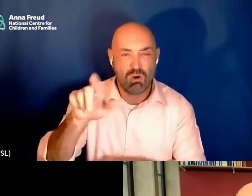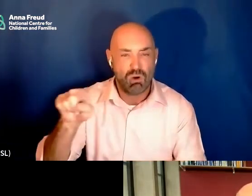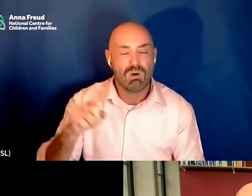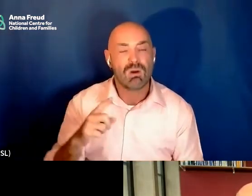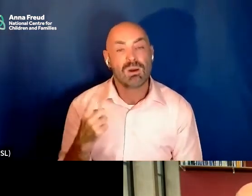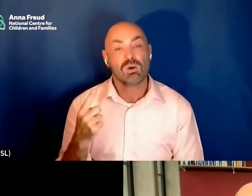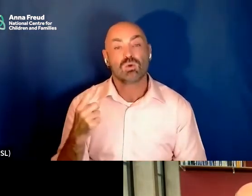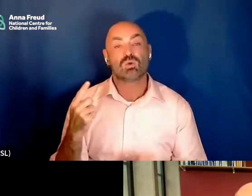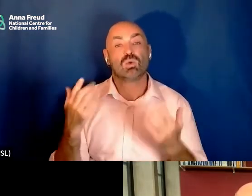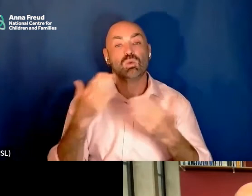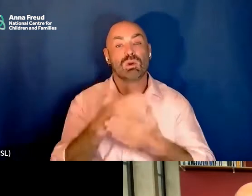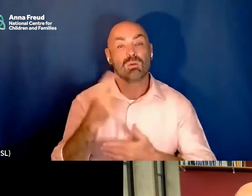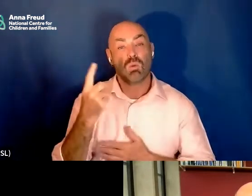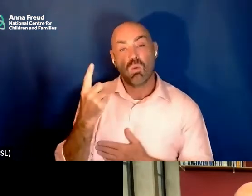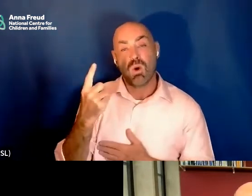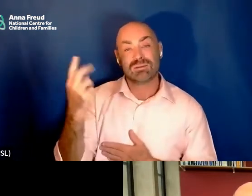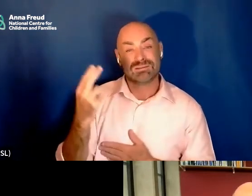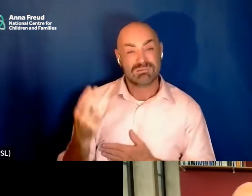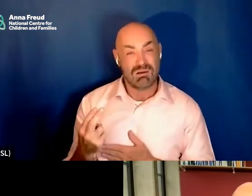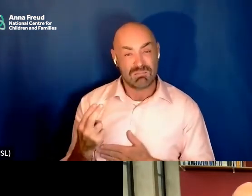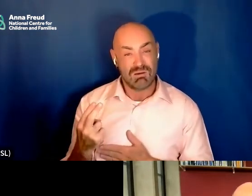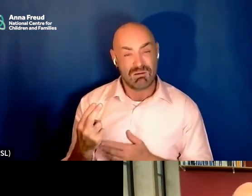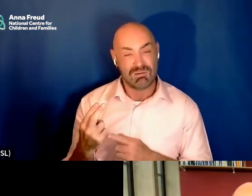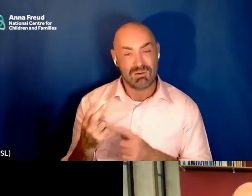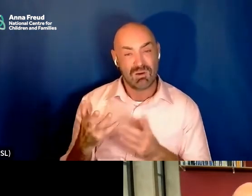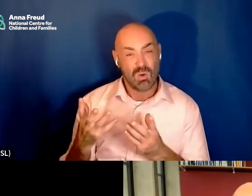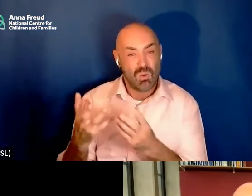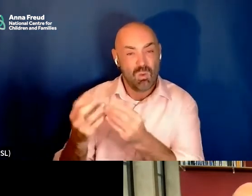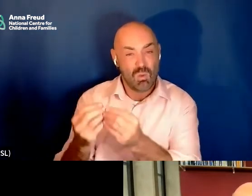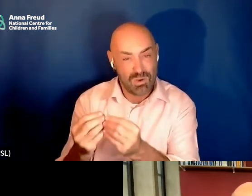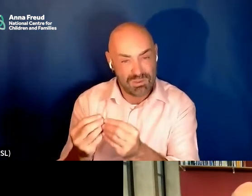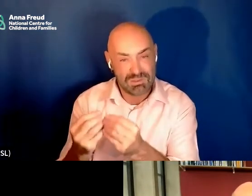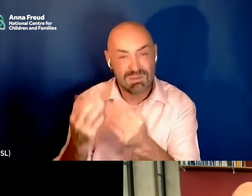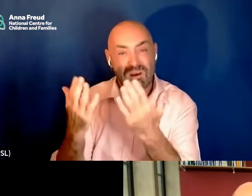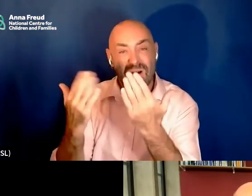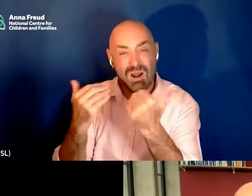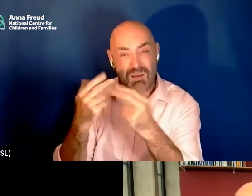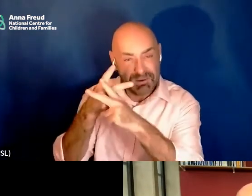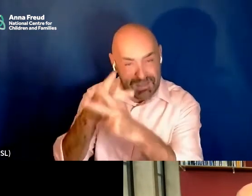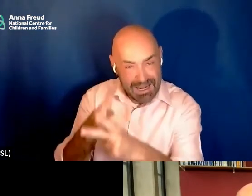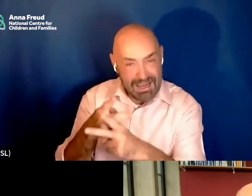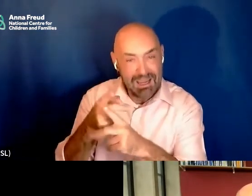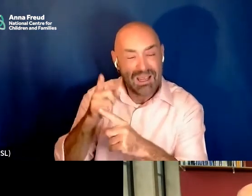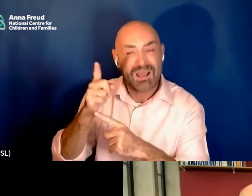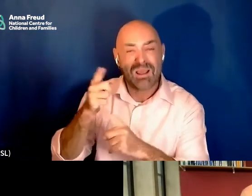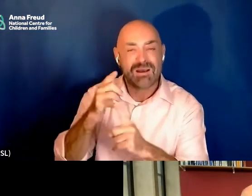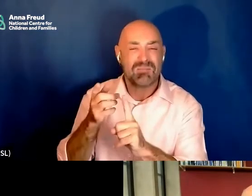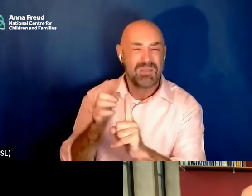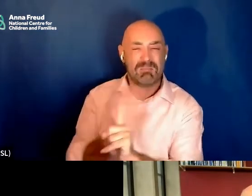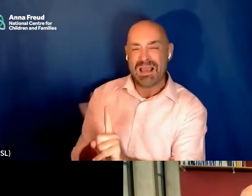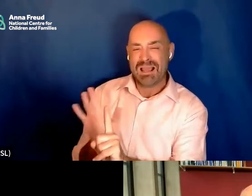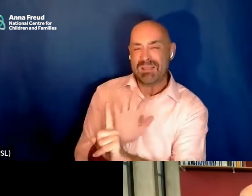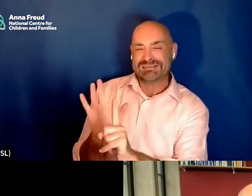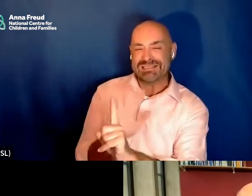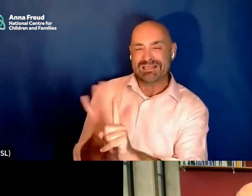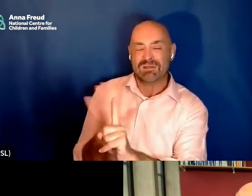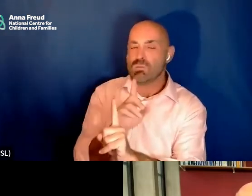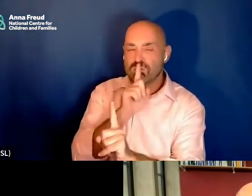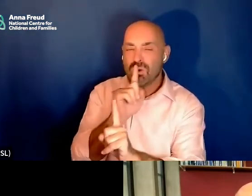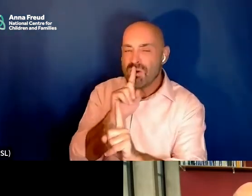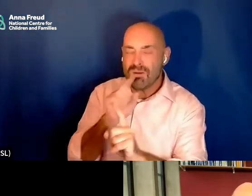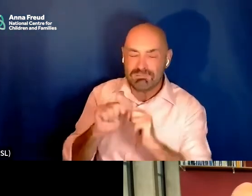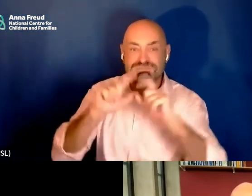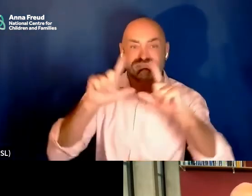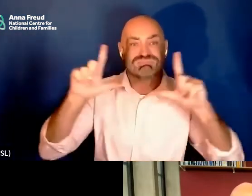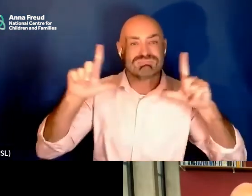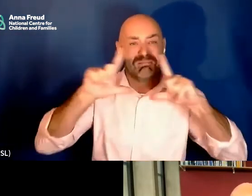the designers working with Climate Cares, Pippa Beatty, is with us behind the scenes. She won't appear, but